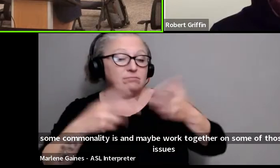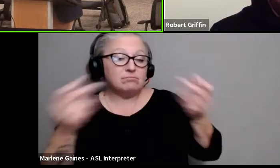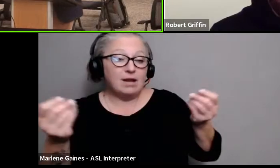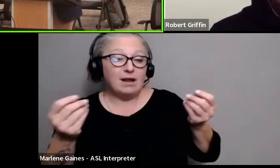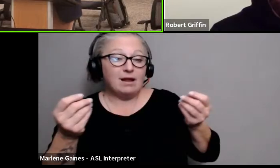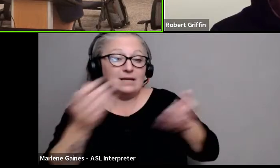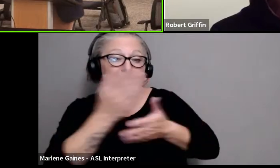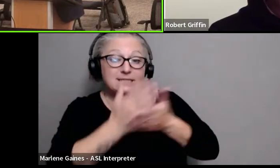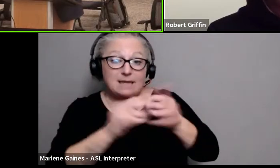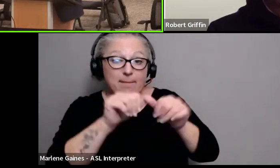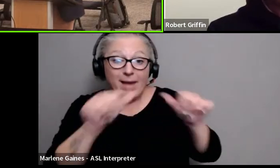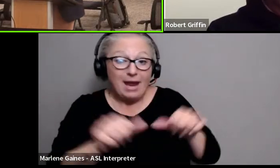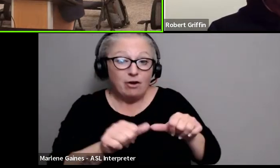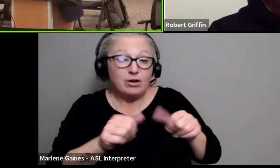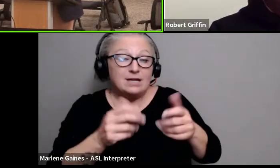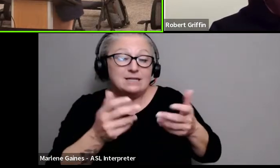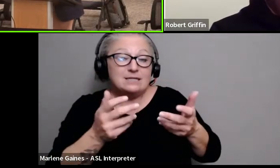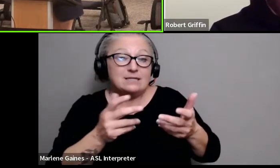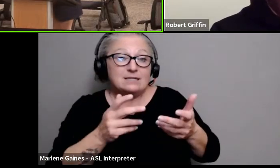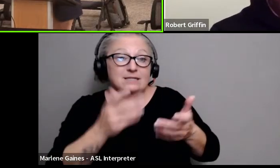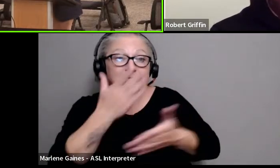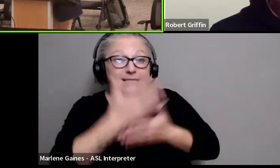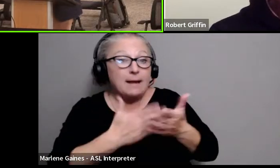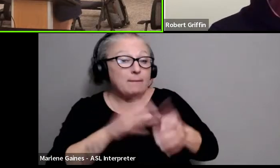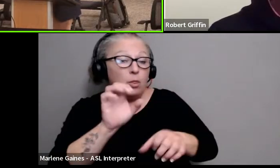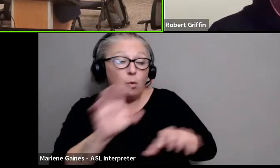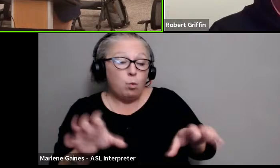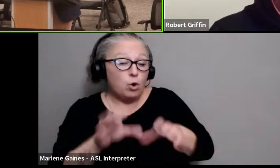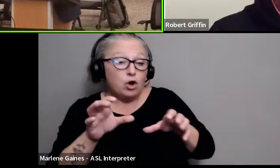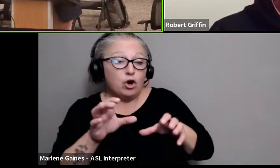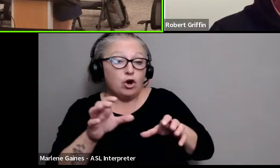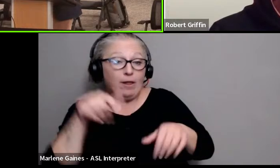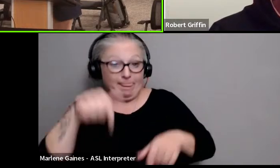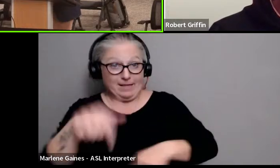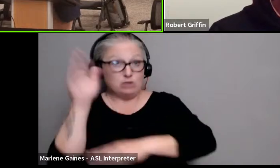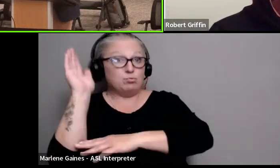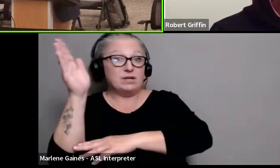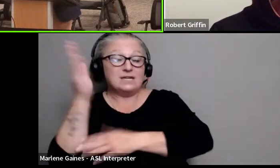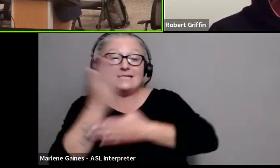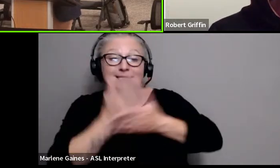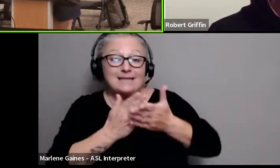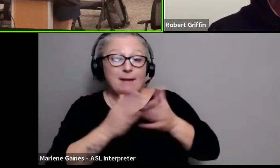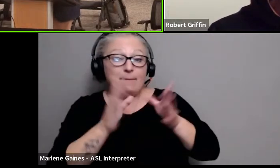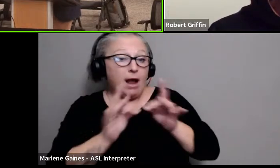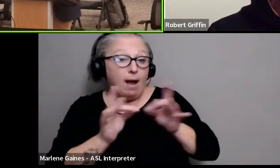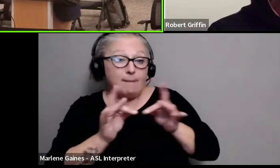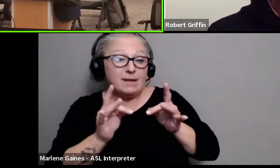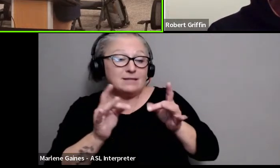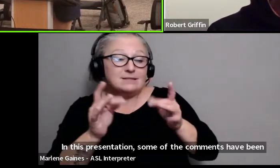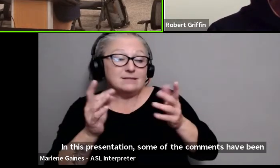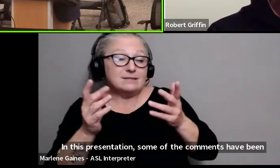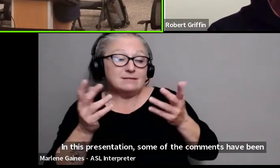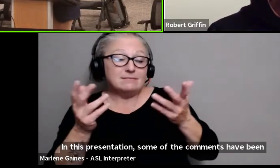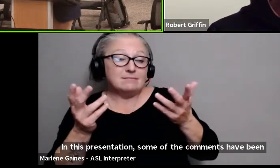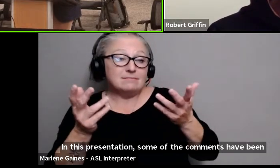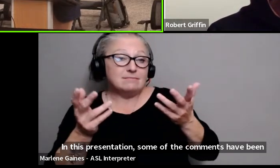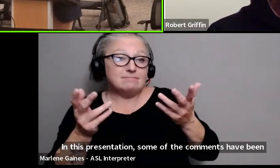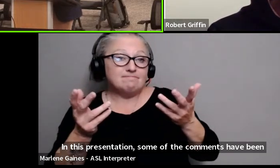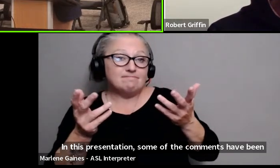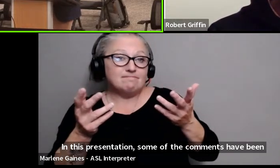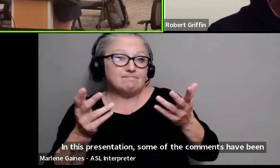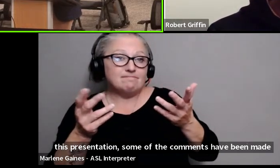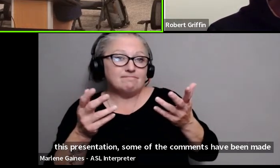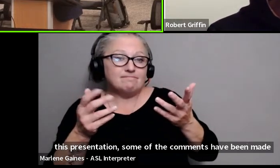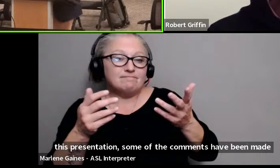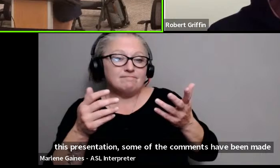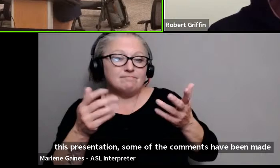in certain areas is really some of the work that in this presentation, some of the comments that have been made I won't call them